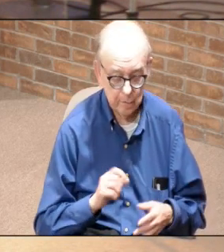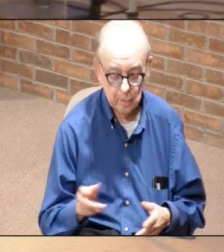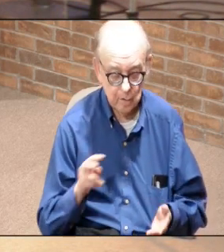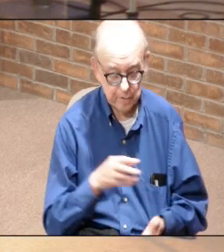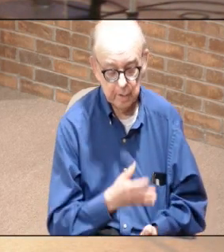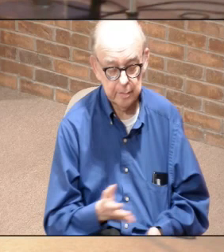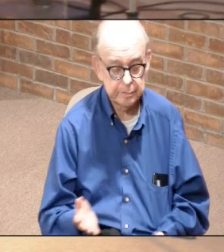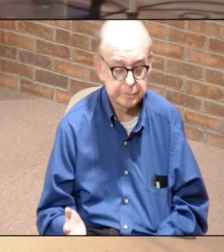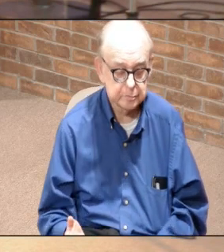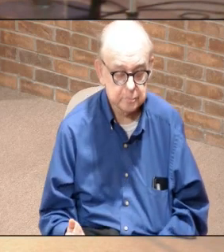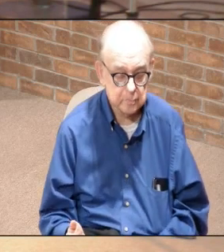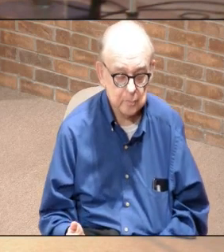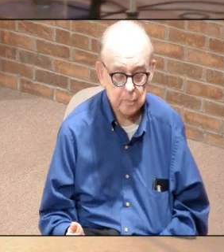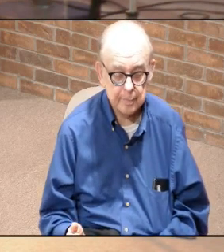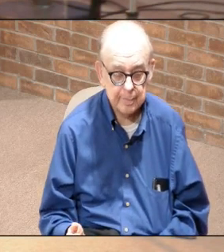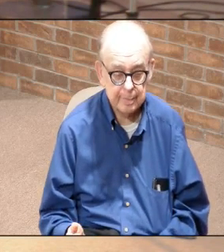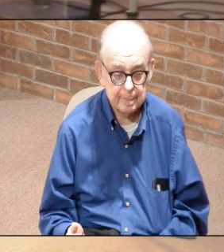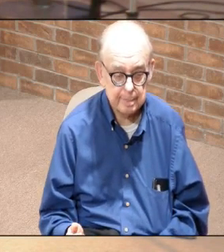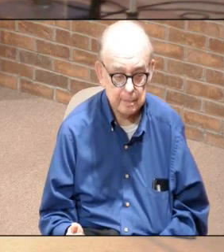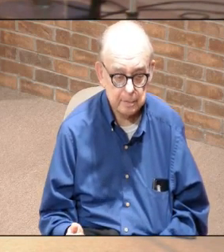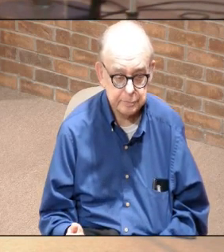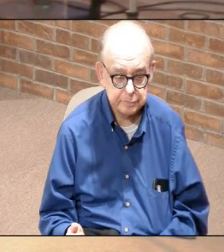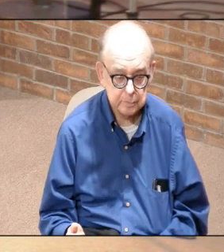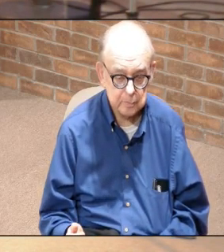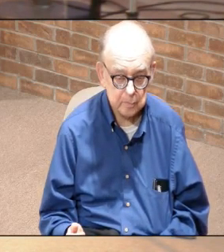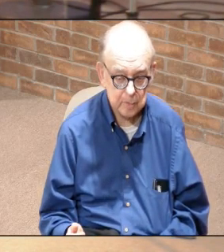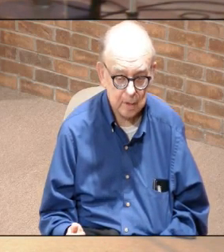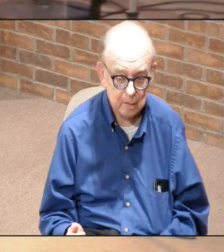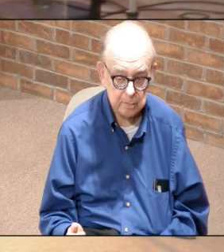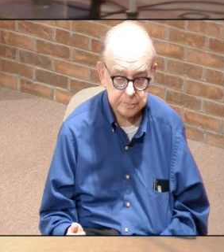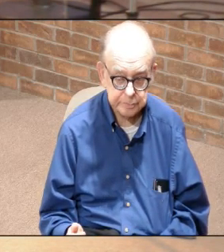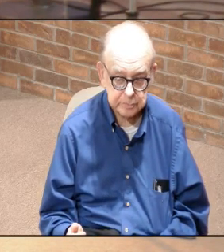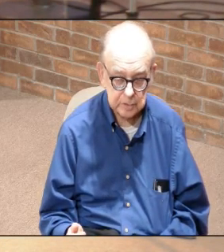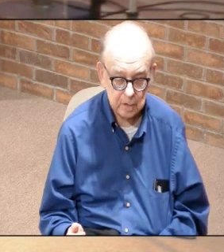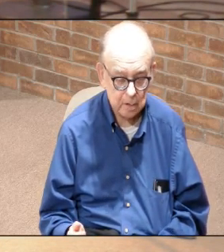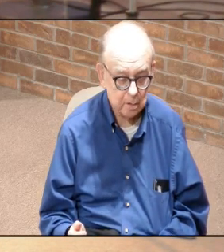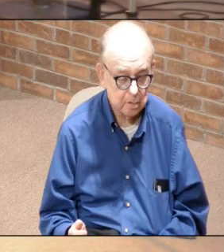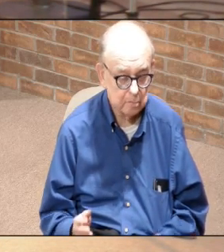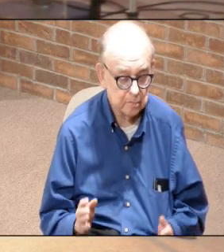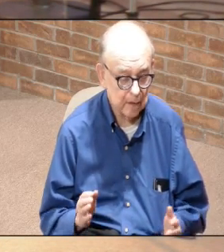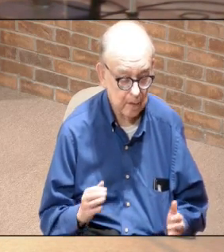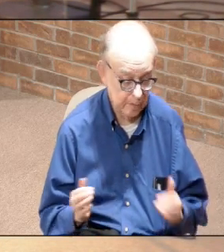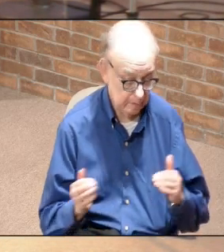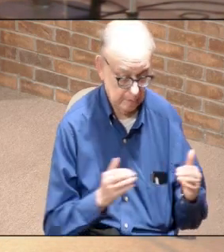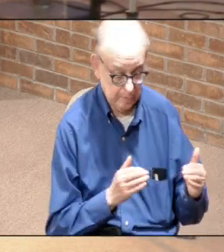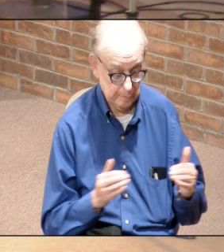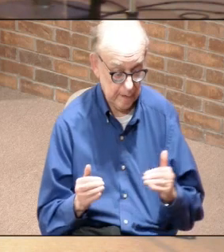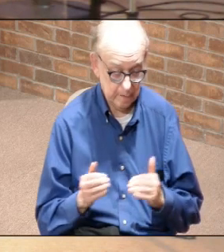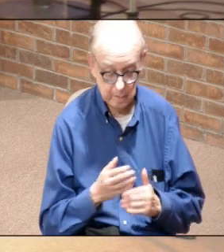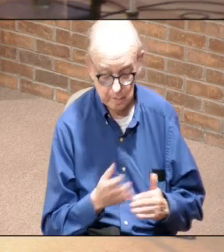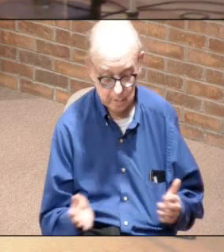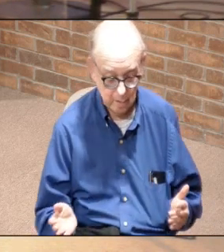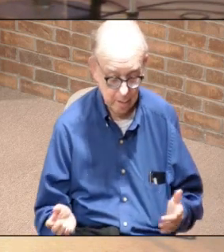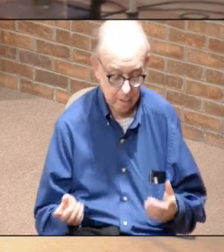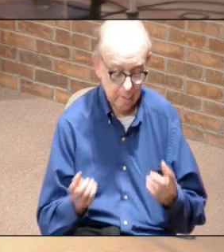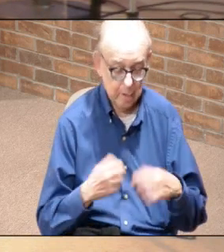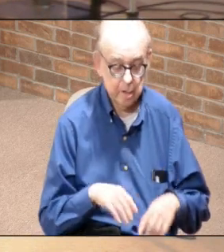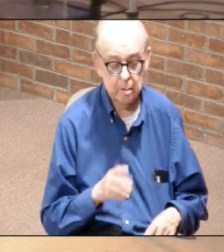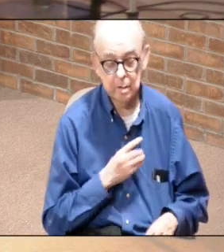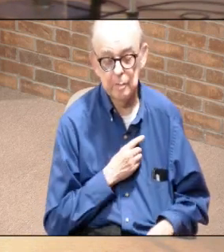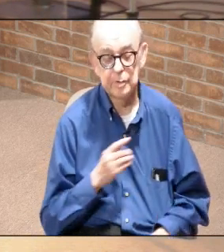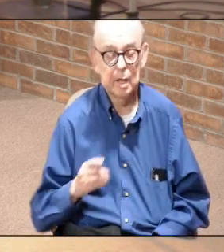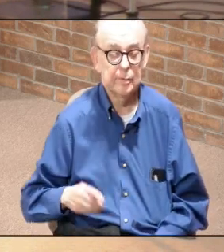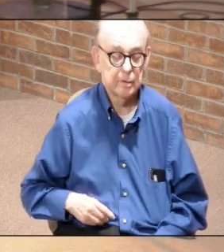are in battle. And here comes